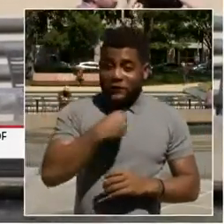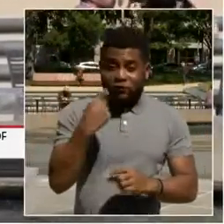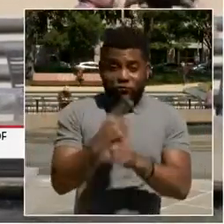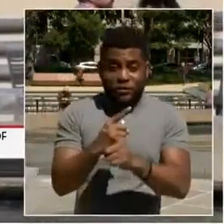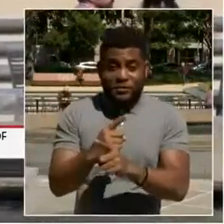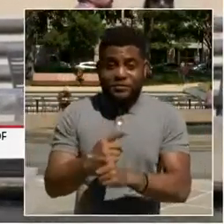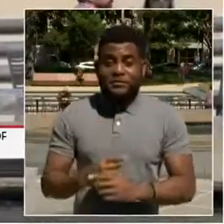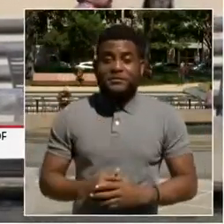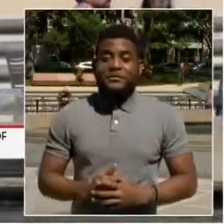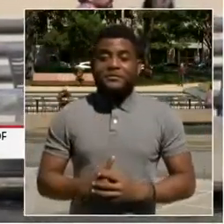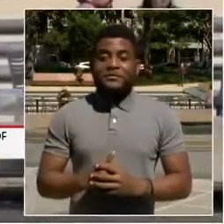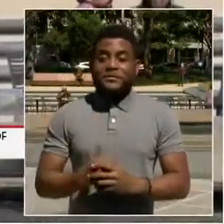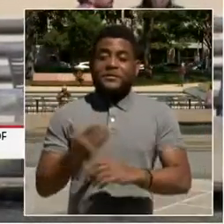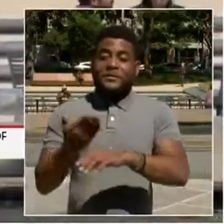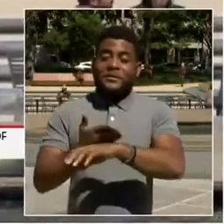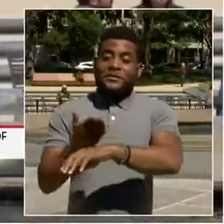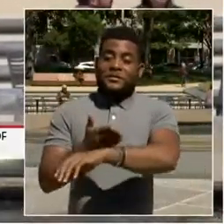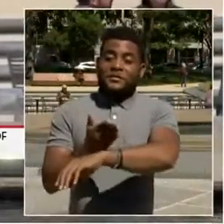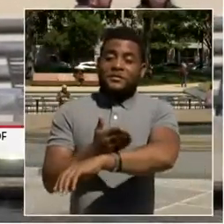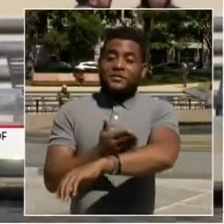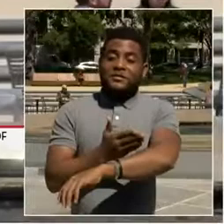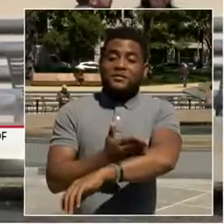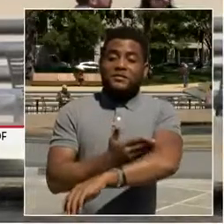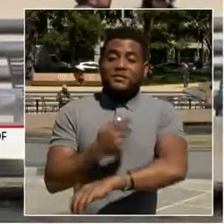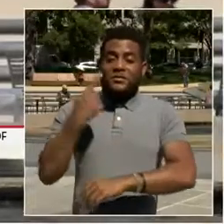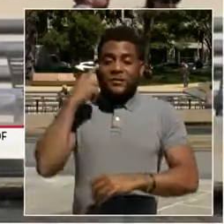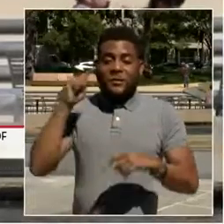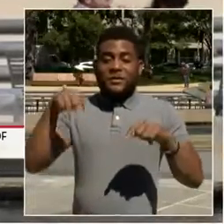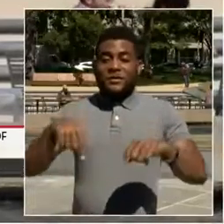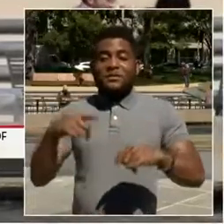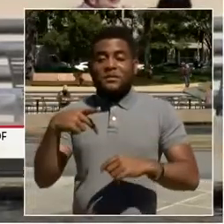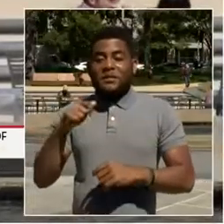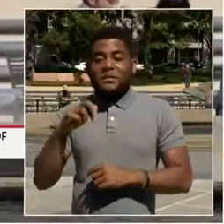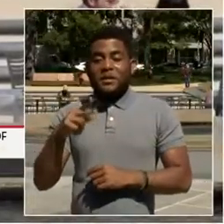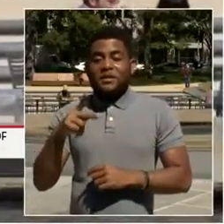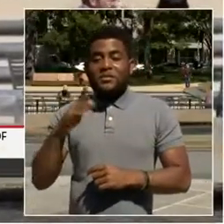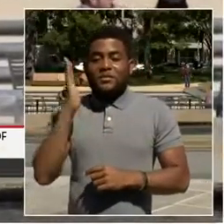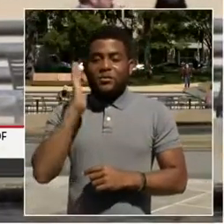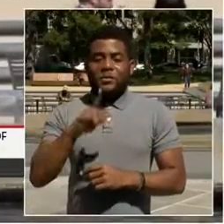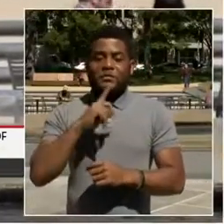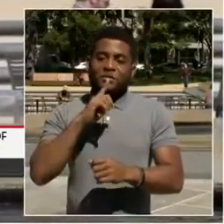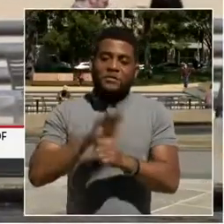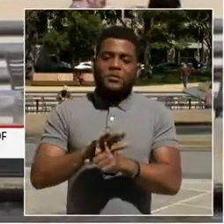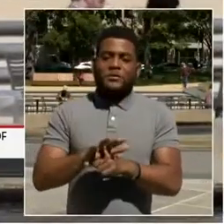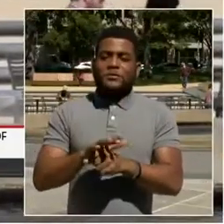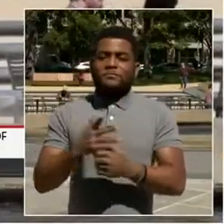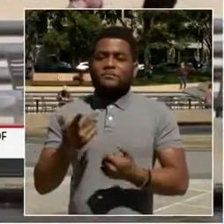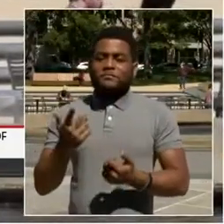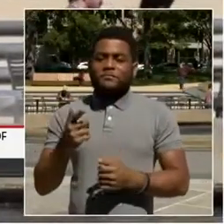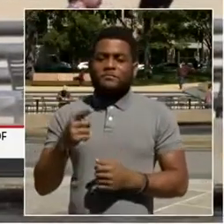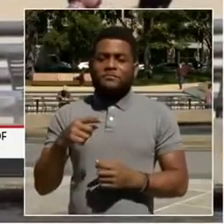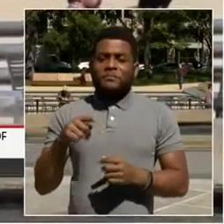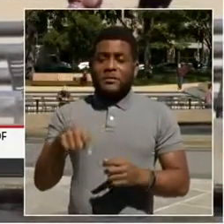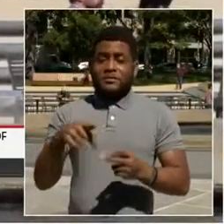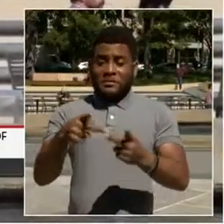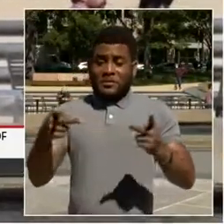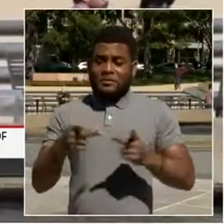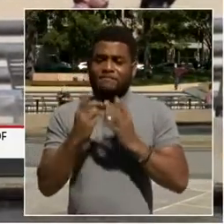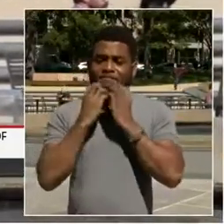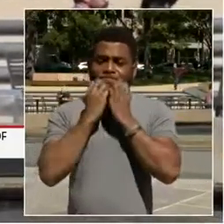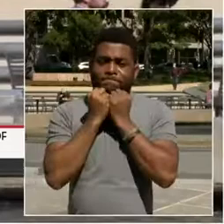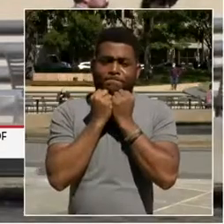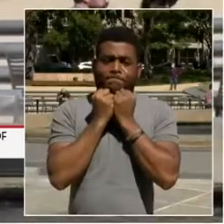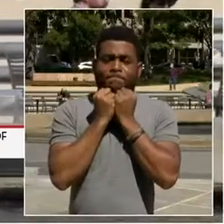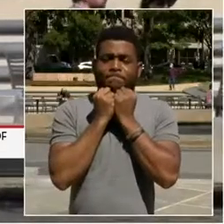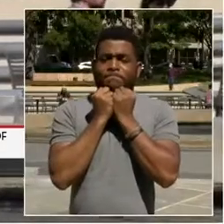The renovation to Franklin Park will ensure that this historic space will continue